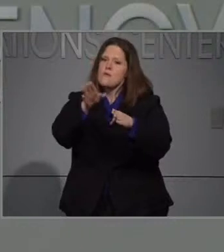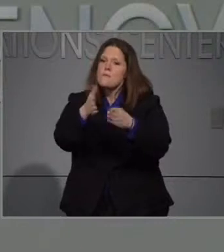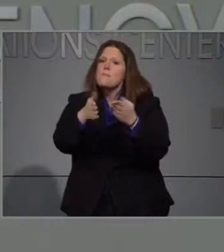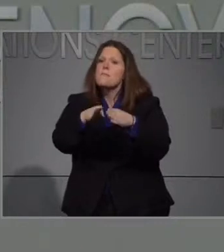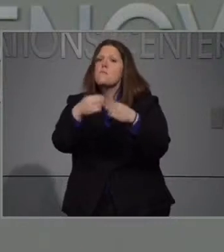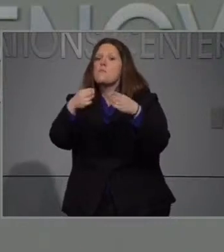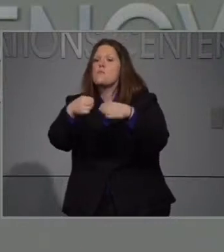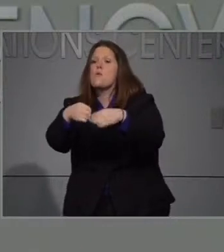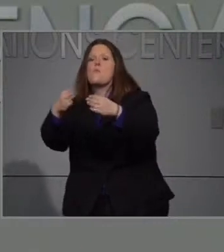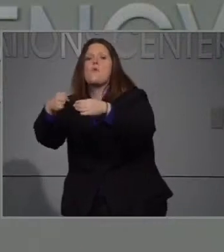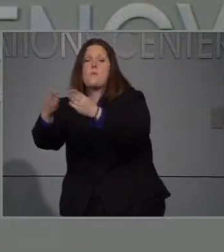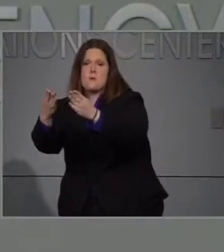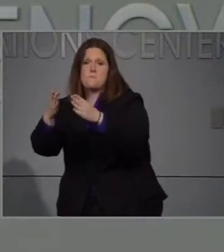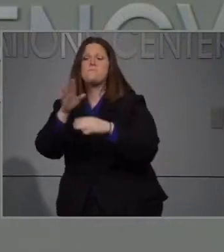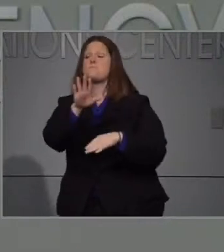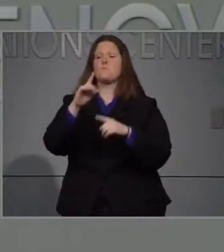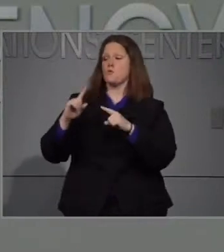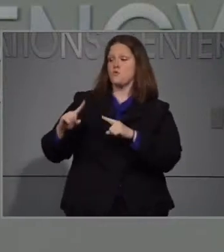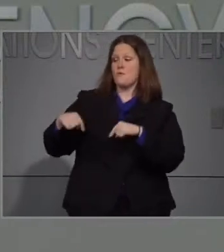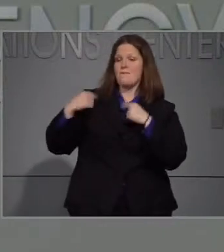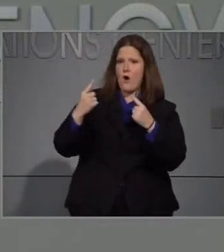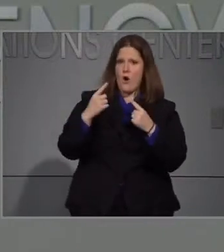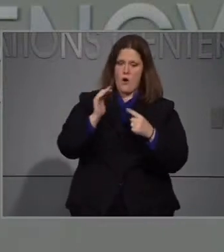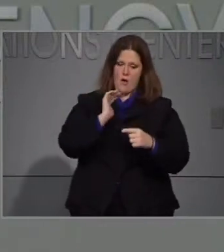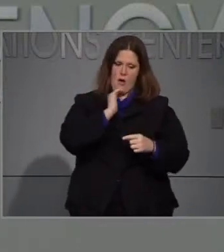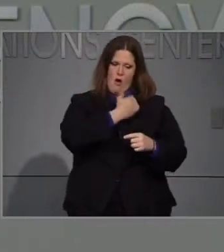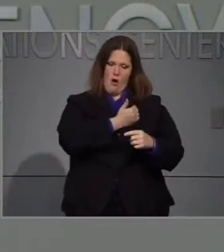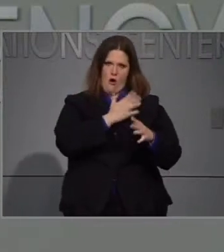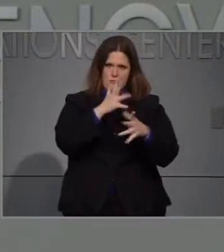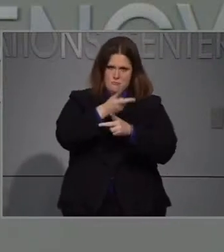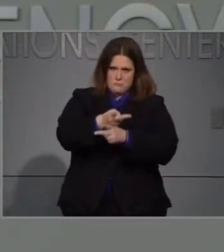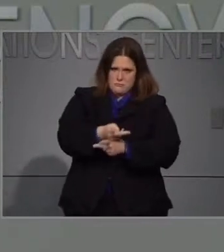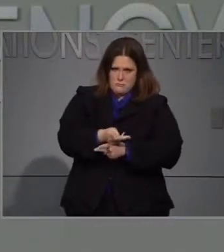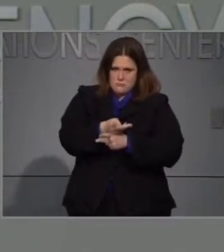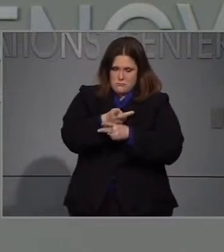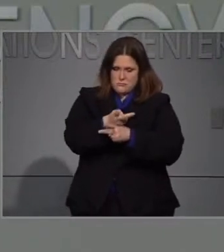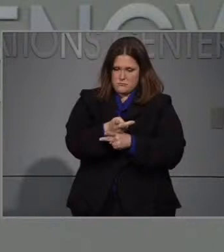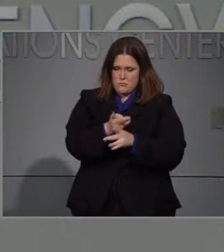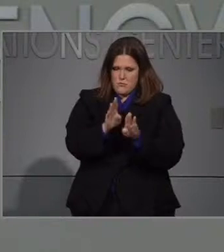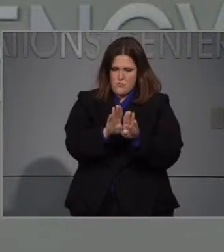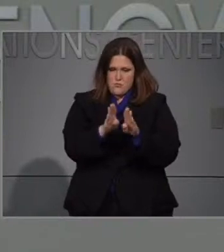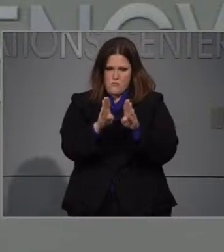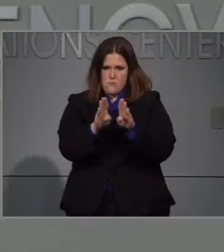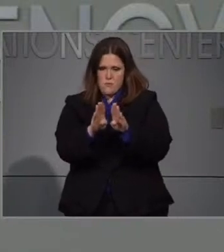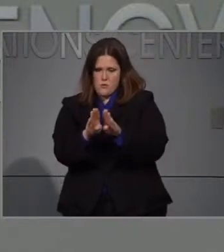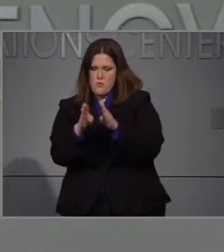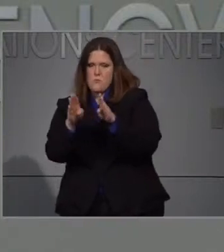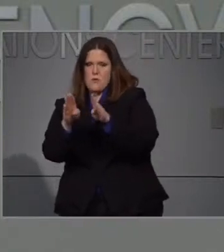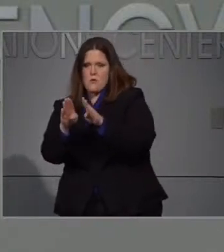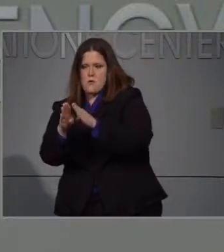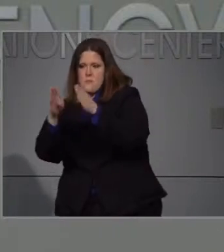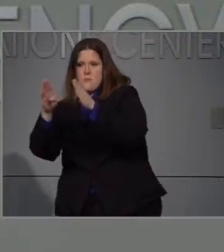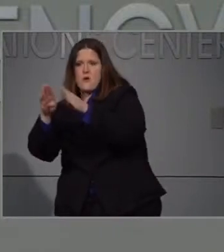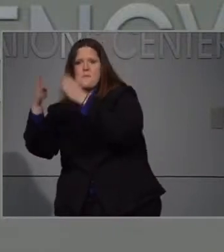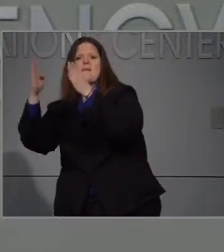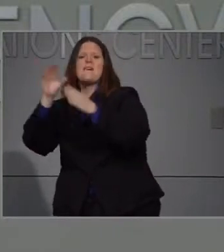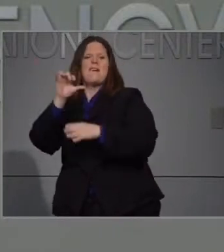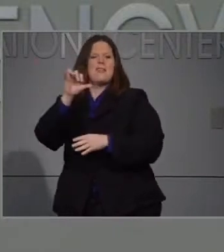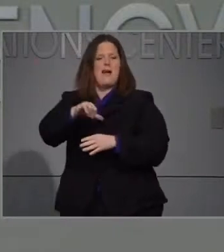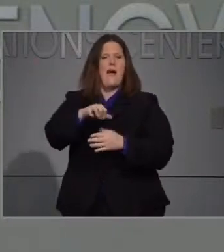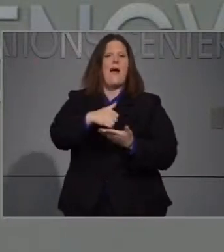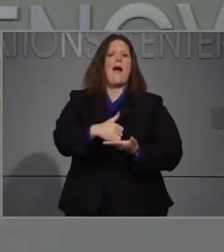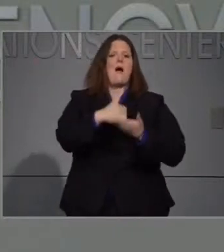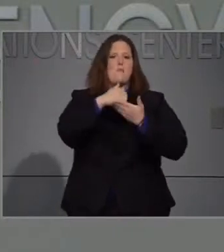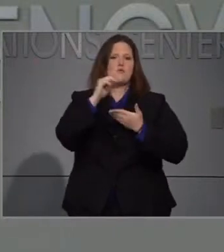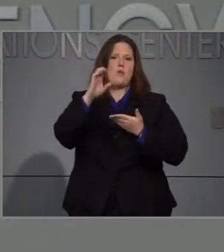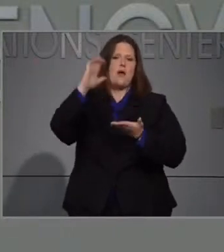that this slow and steady, this measured approach to easing restrictions is something that has kept our state